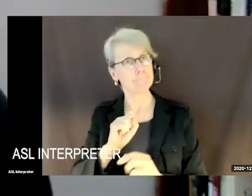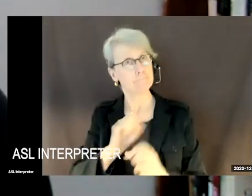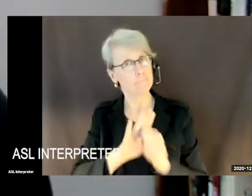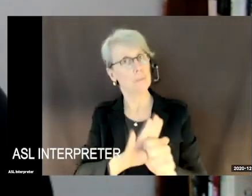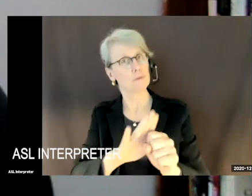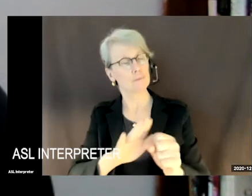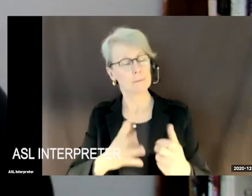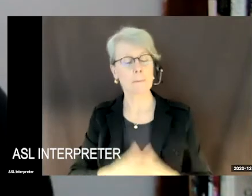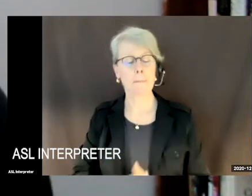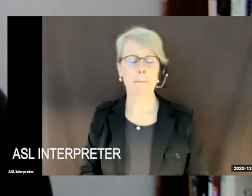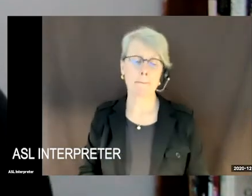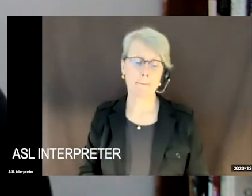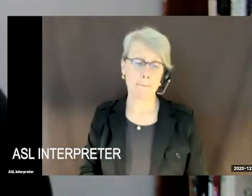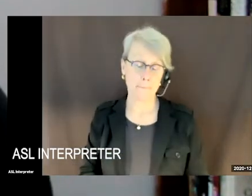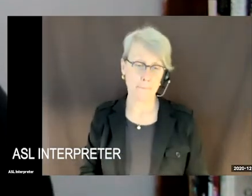it is,